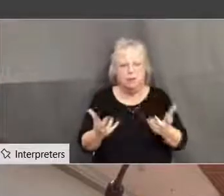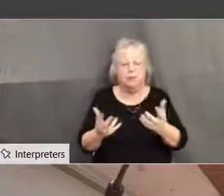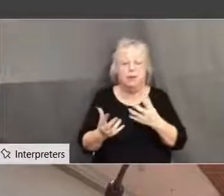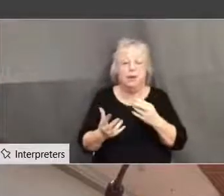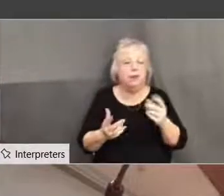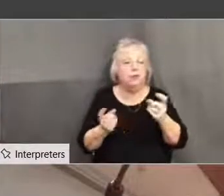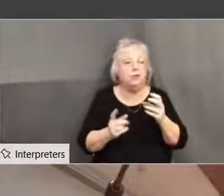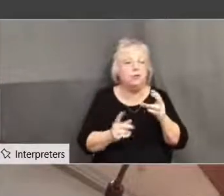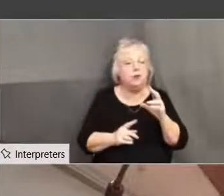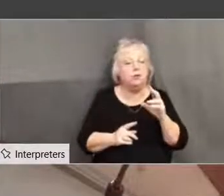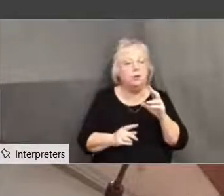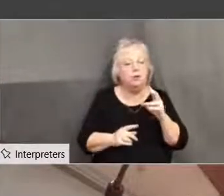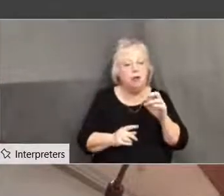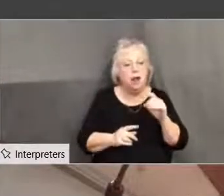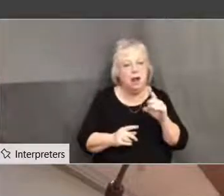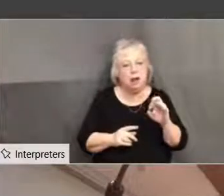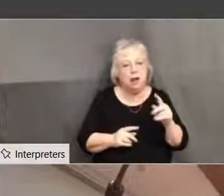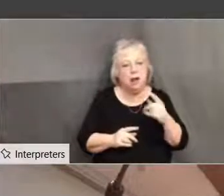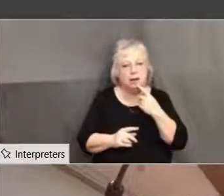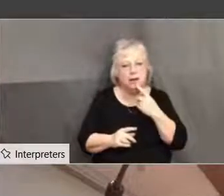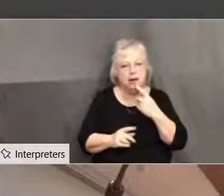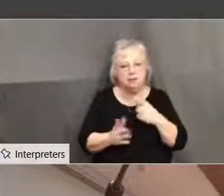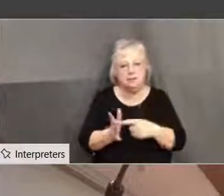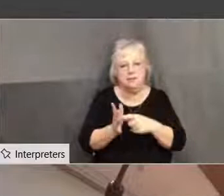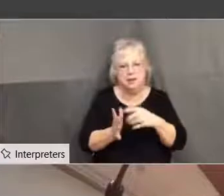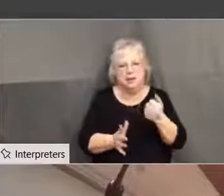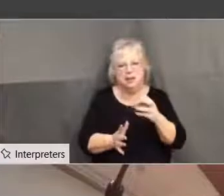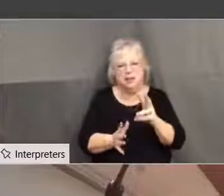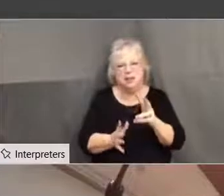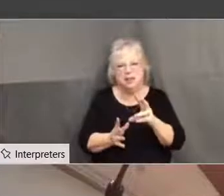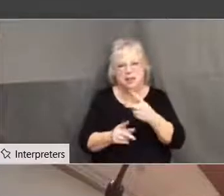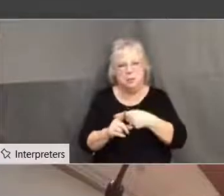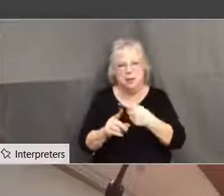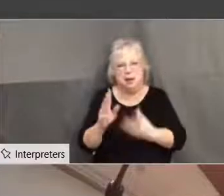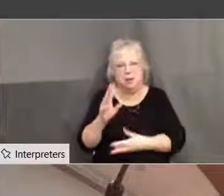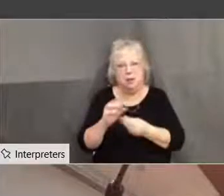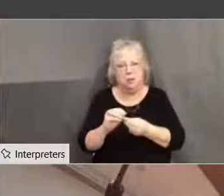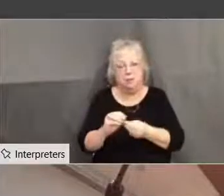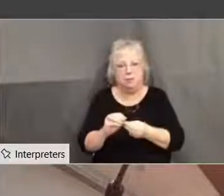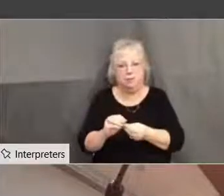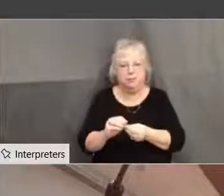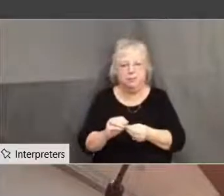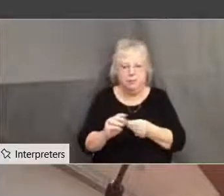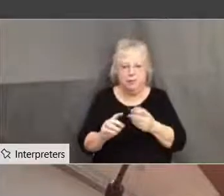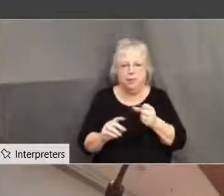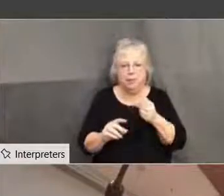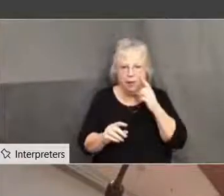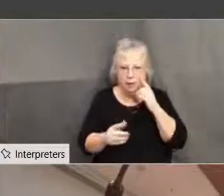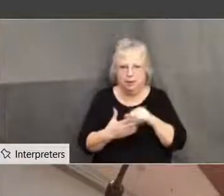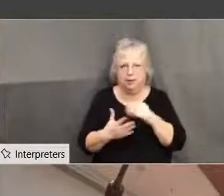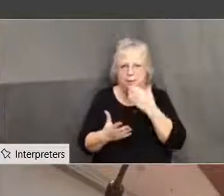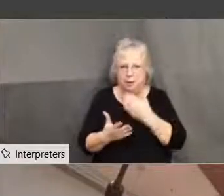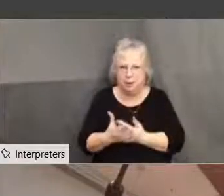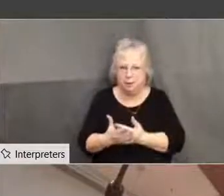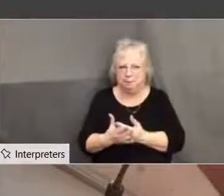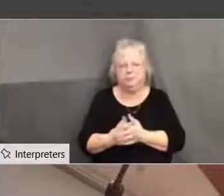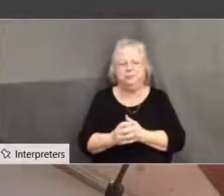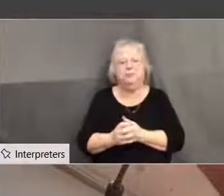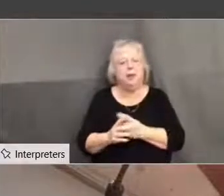16 months, but I've only been in office 19 months, so I think that's pretty good. But this is really, again, kudos